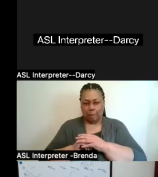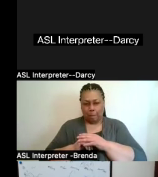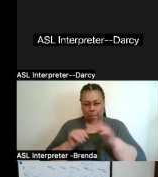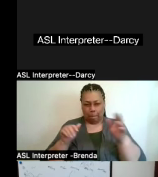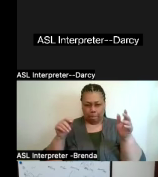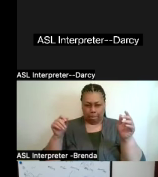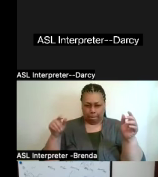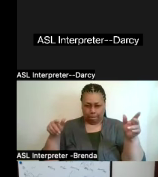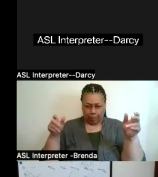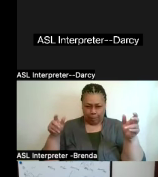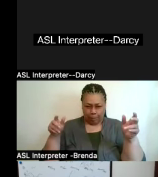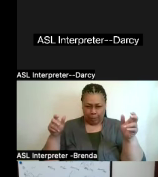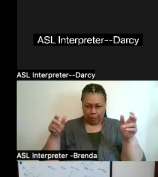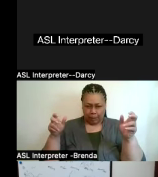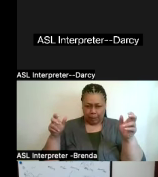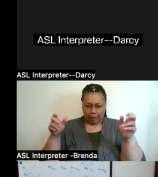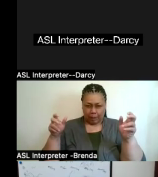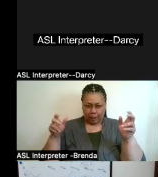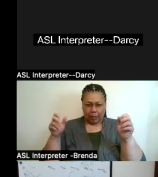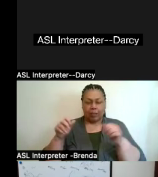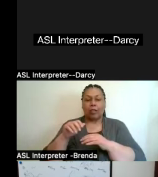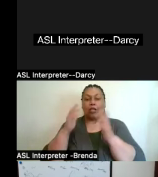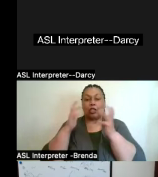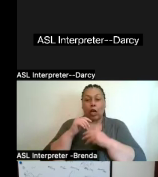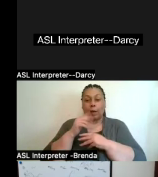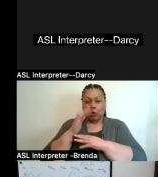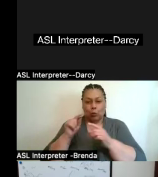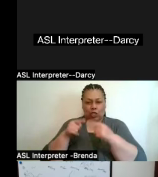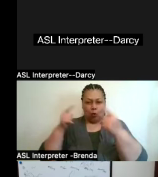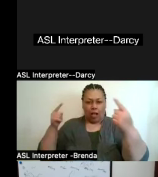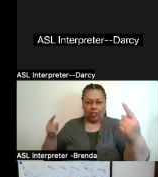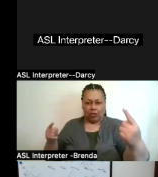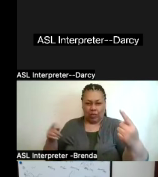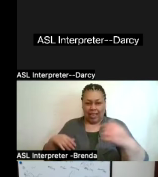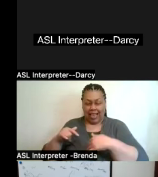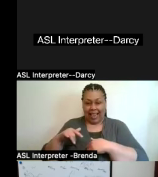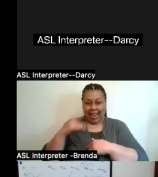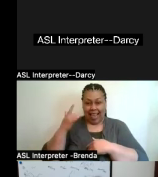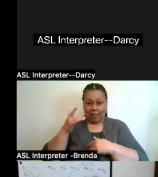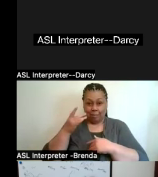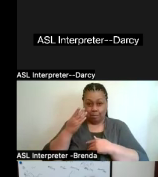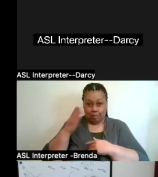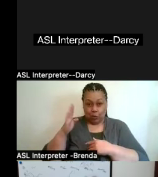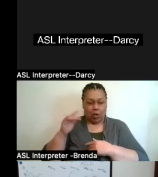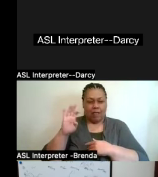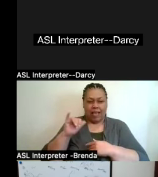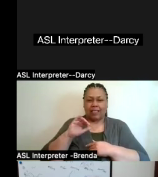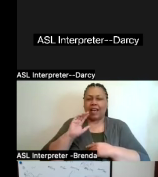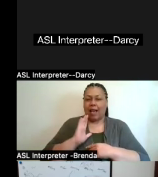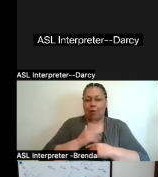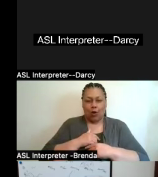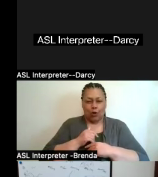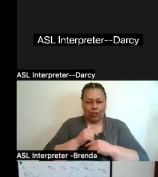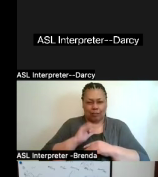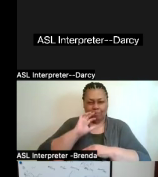Sorry. The dark blue is the one across the street, and then the light blue is one of our permanent stations. So you can see there's a really big